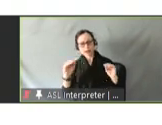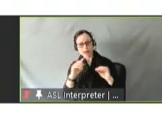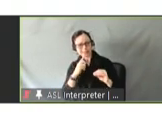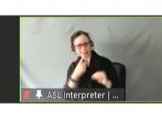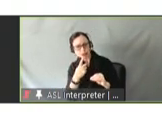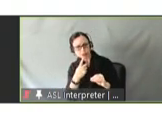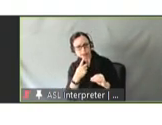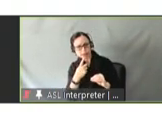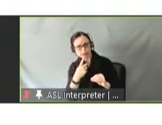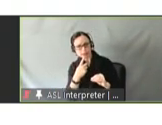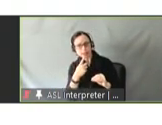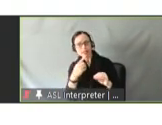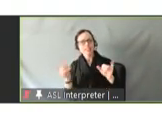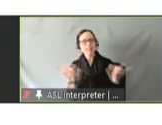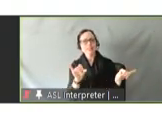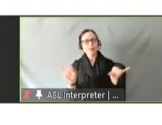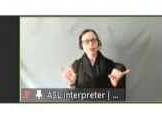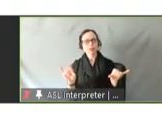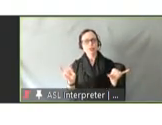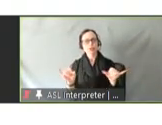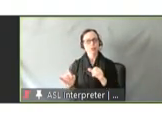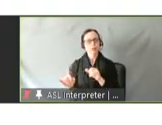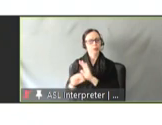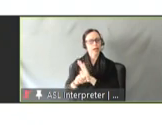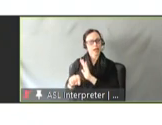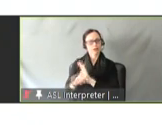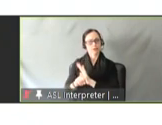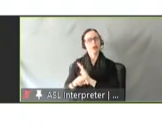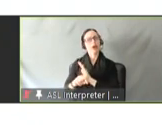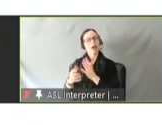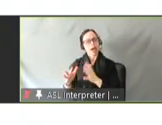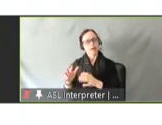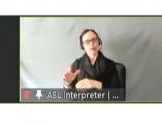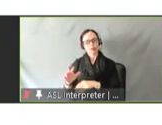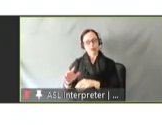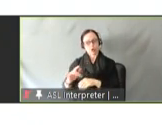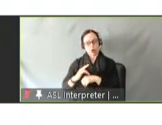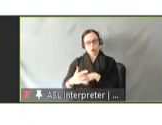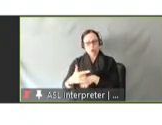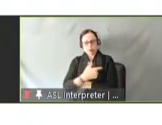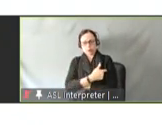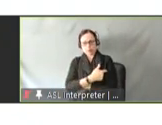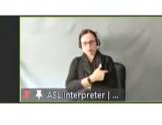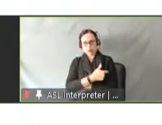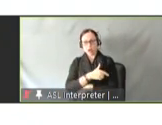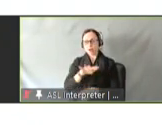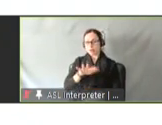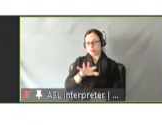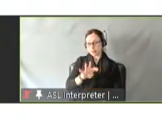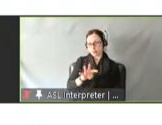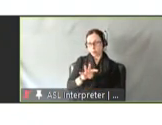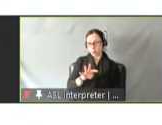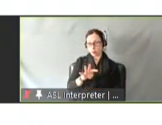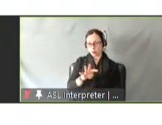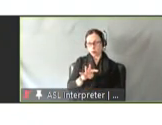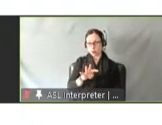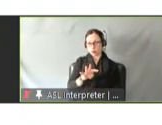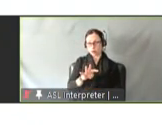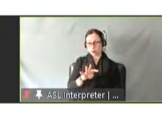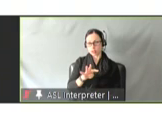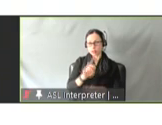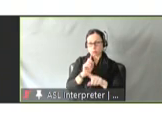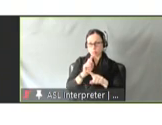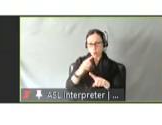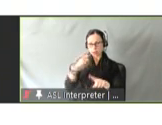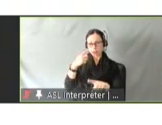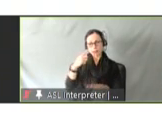events were similar to the adverse events reported after earlier doses of the vaccine. There were 54 preliminary reports of myocarditis, all